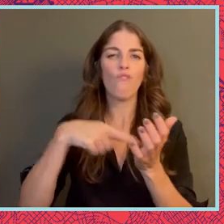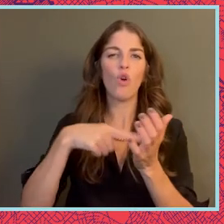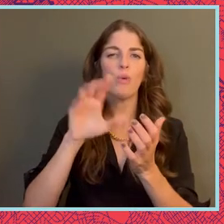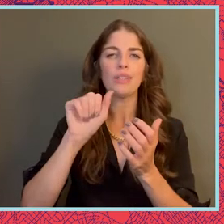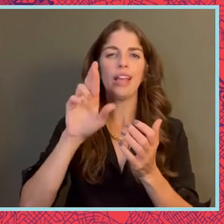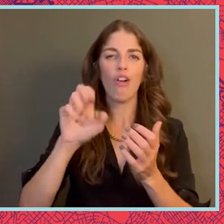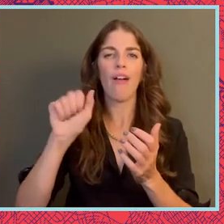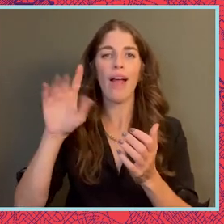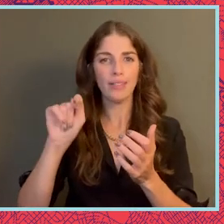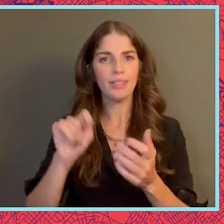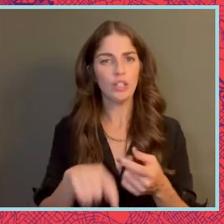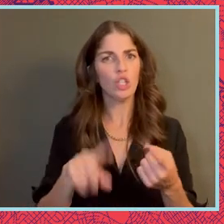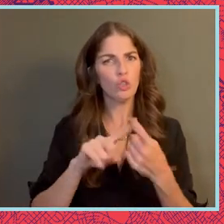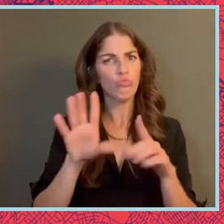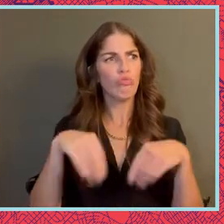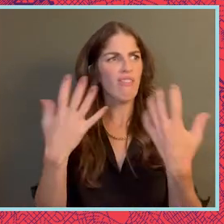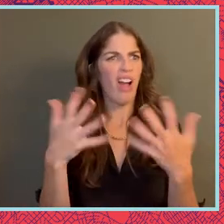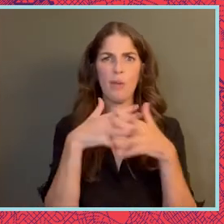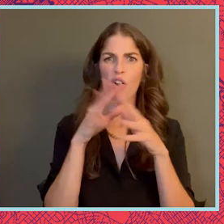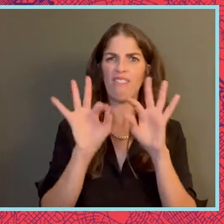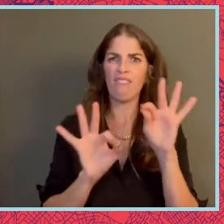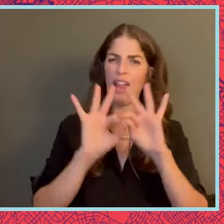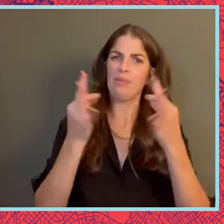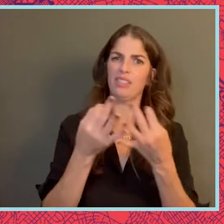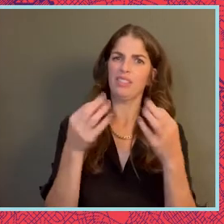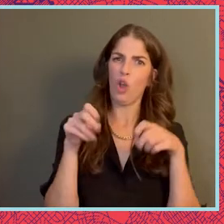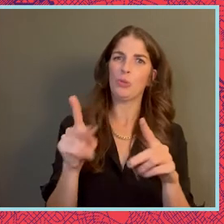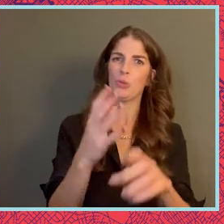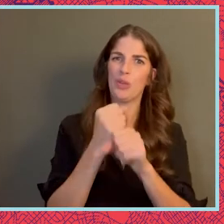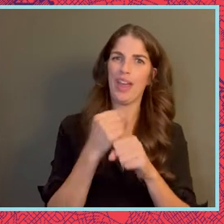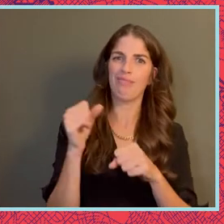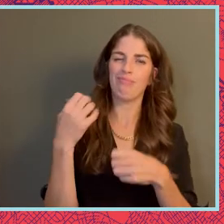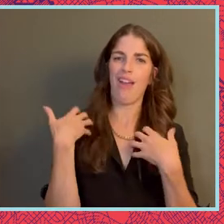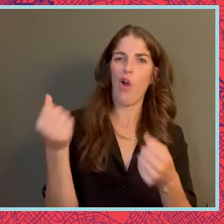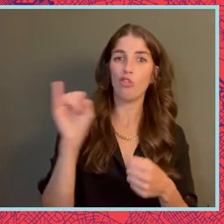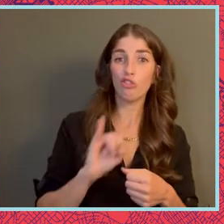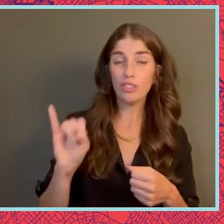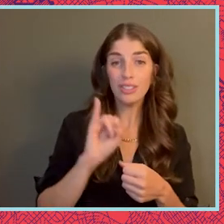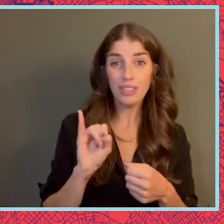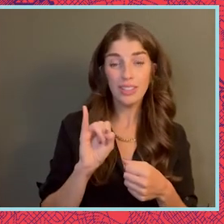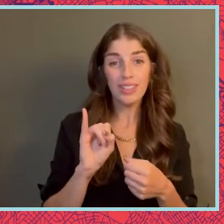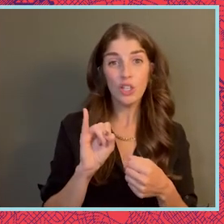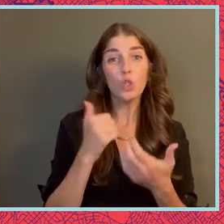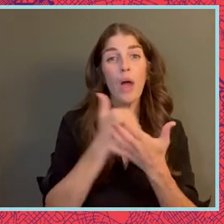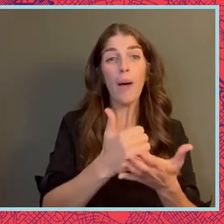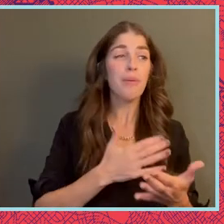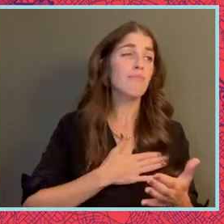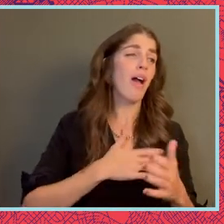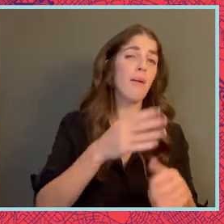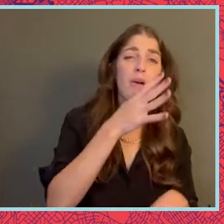Affordable Care Act and giving American families the basic opportunity to have health insurance. Giving people like my